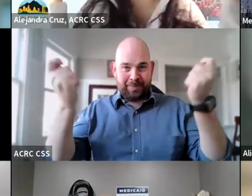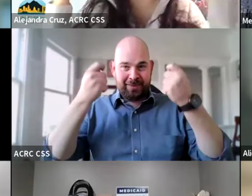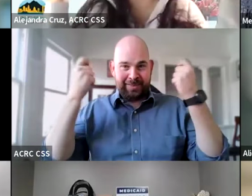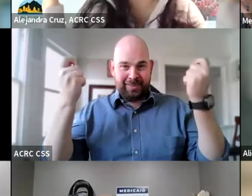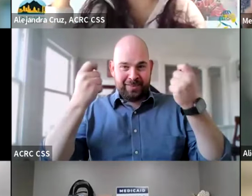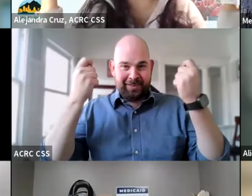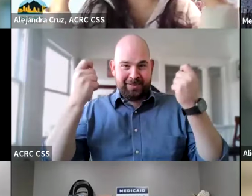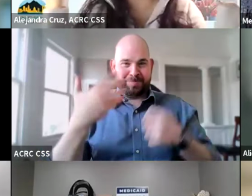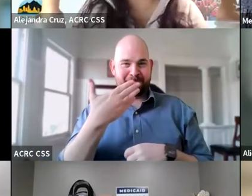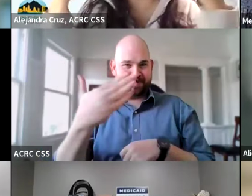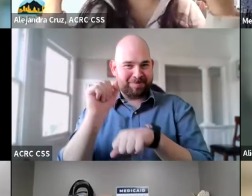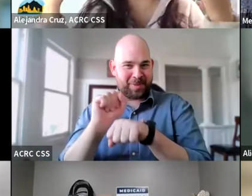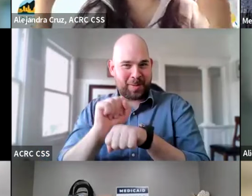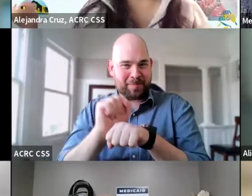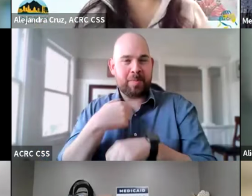and opening ceremony.